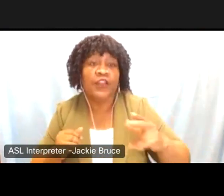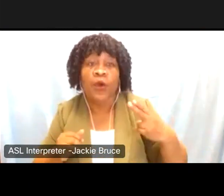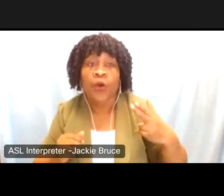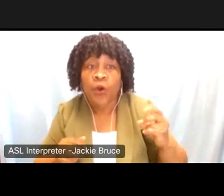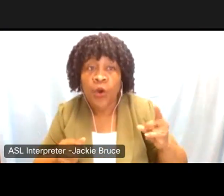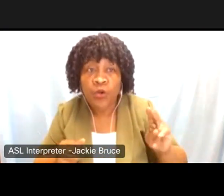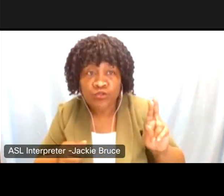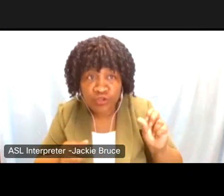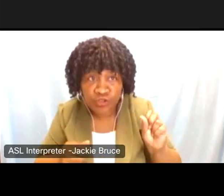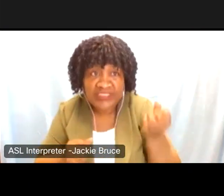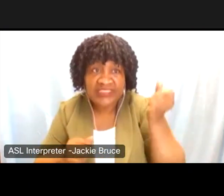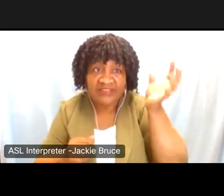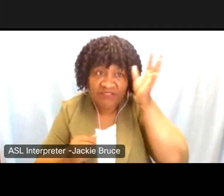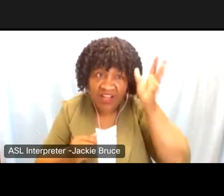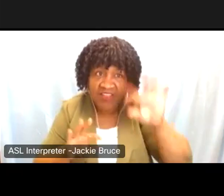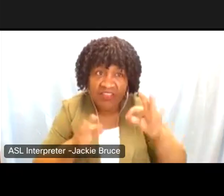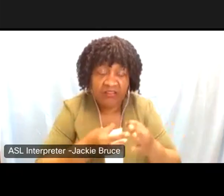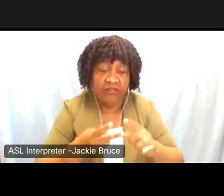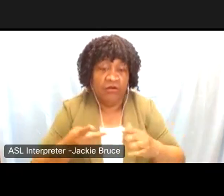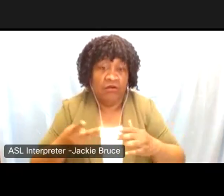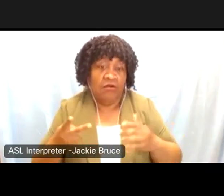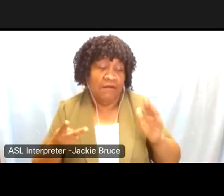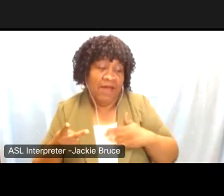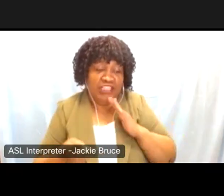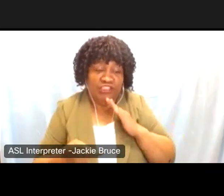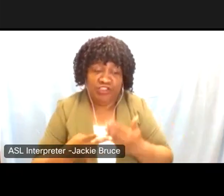or my Chicana daughter's